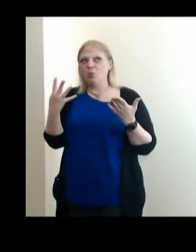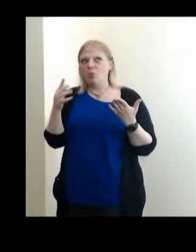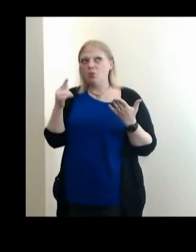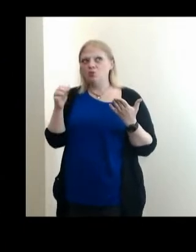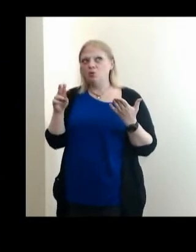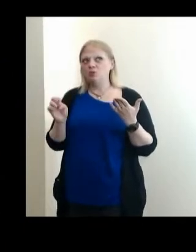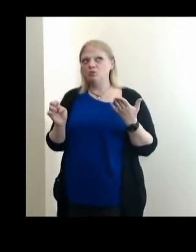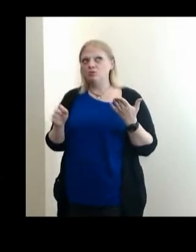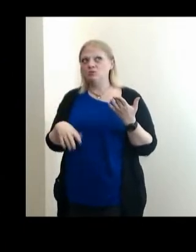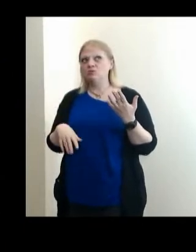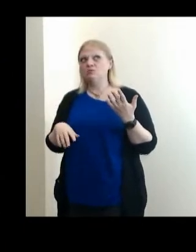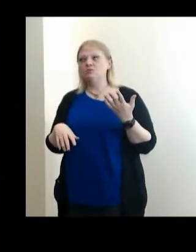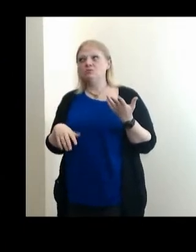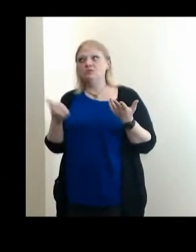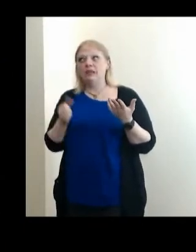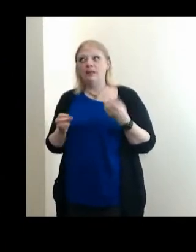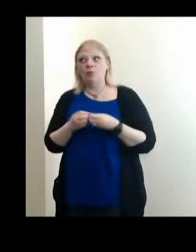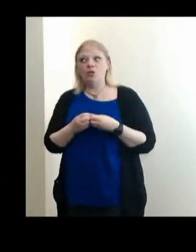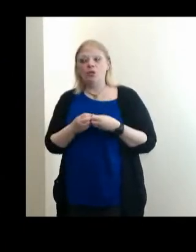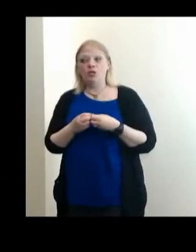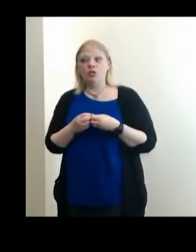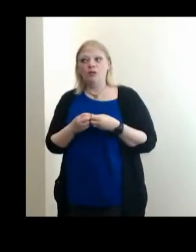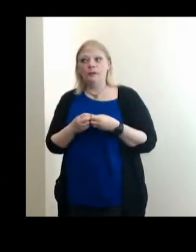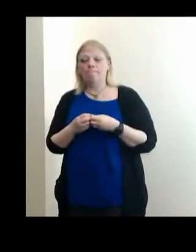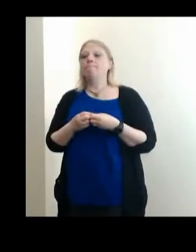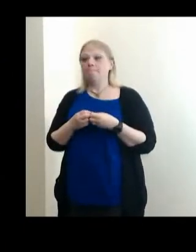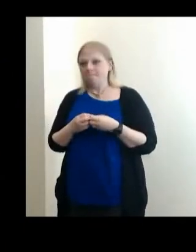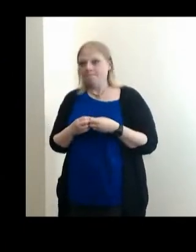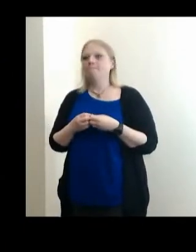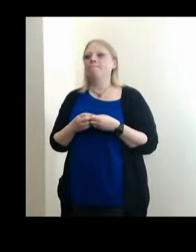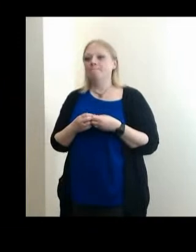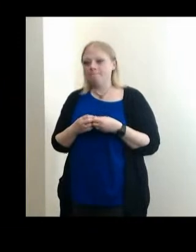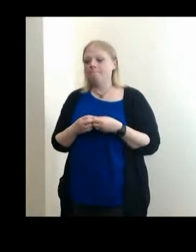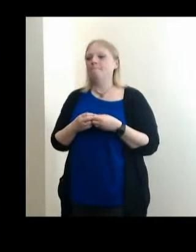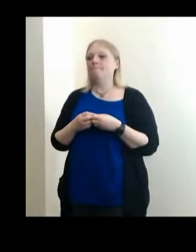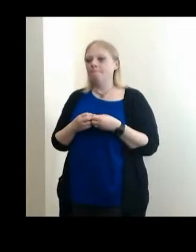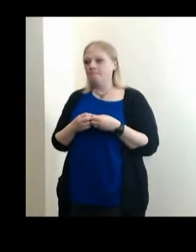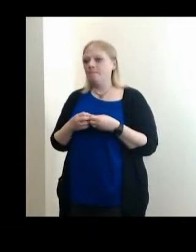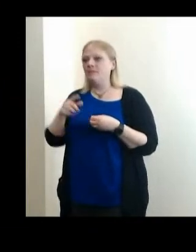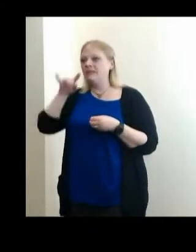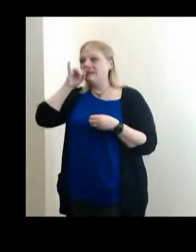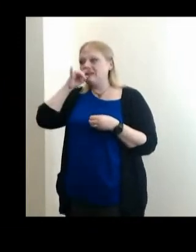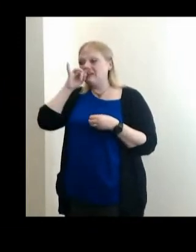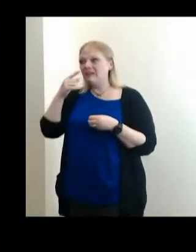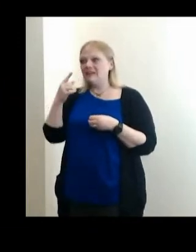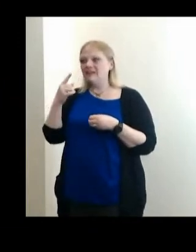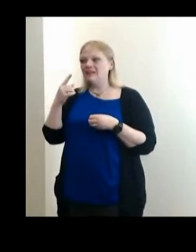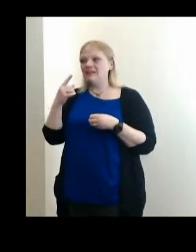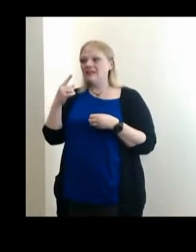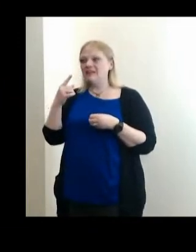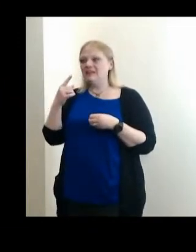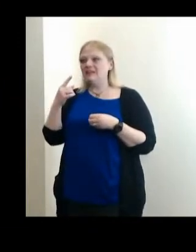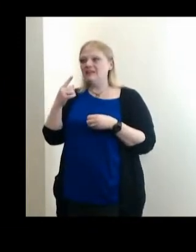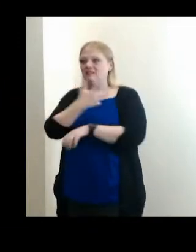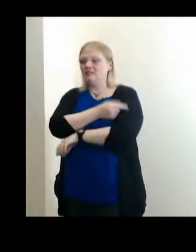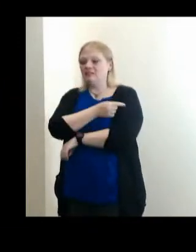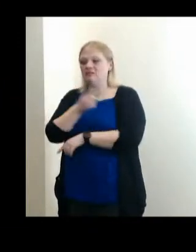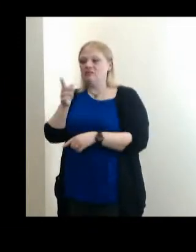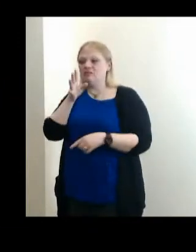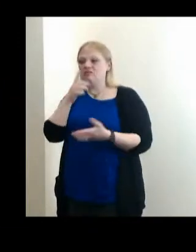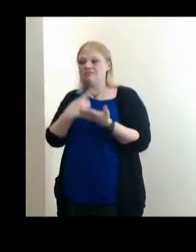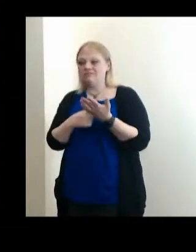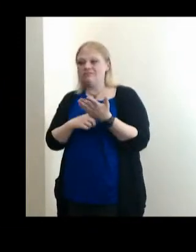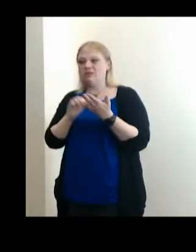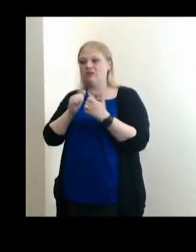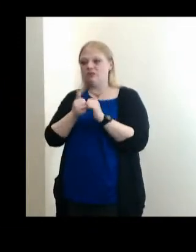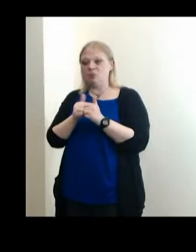Rickert. Any more questions? Yes. Hi, Mark. When it comes to kids getting it at a higher rate, I know you talked about sports being a